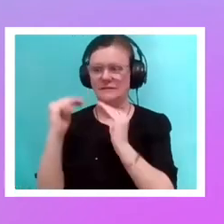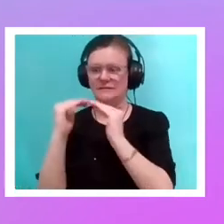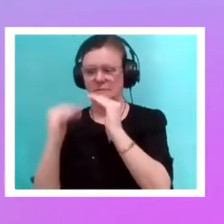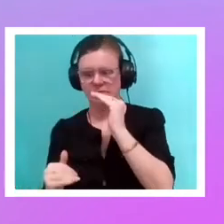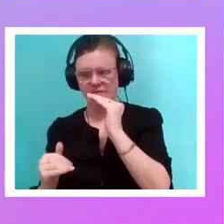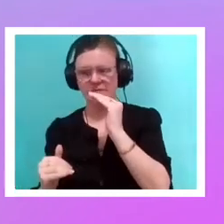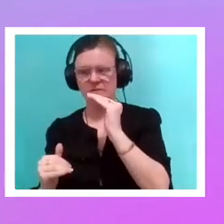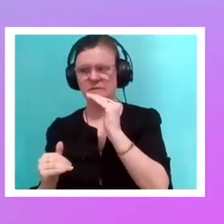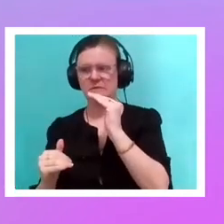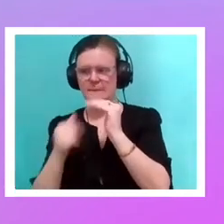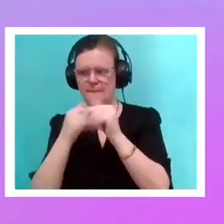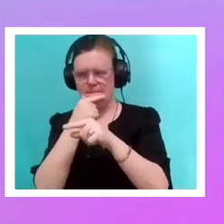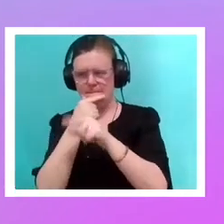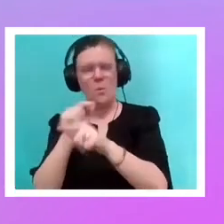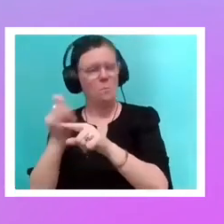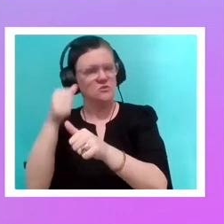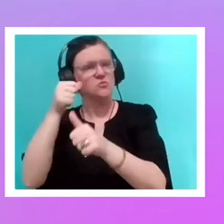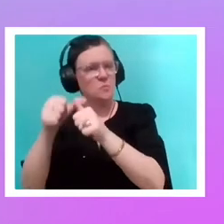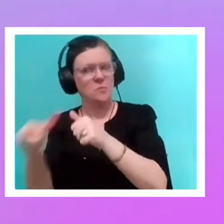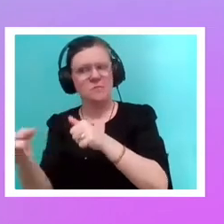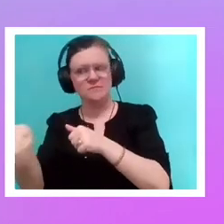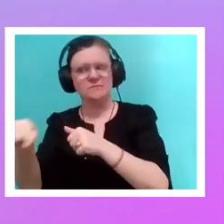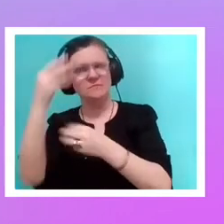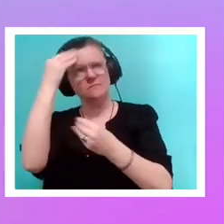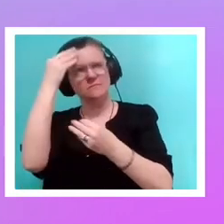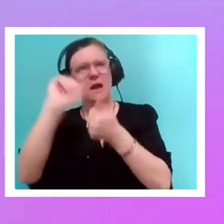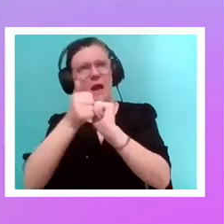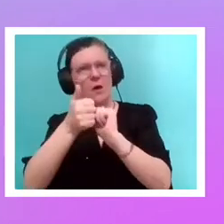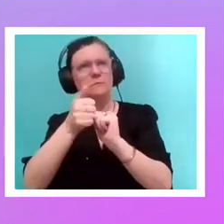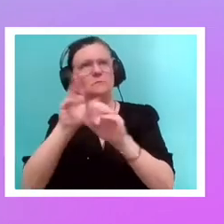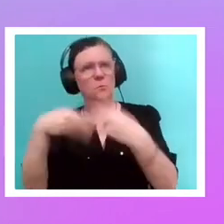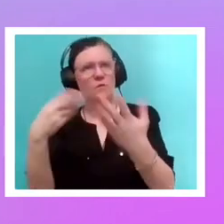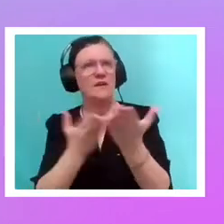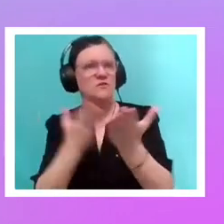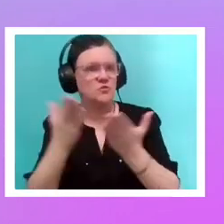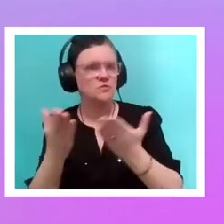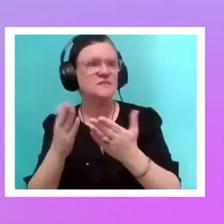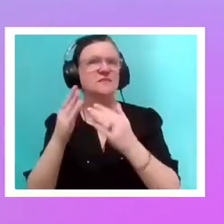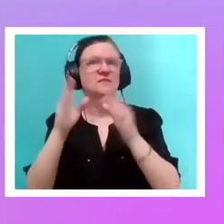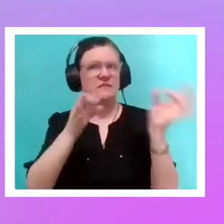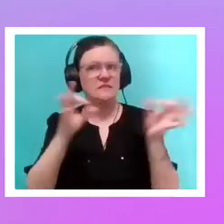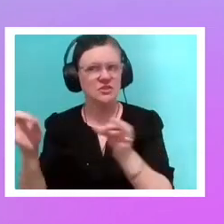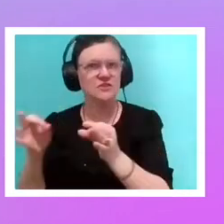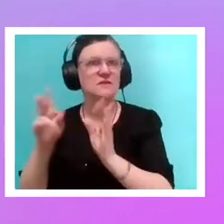when they make decisions about how they provide their services and how they implement policies.